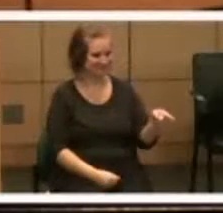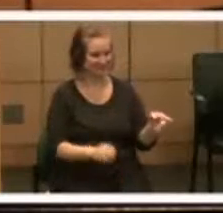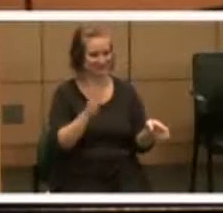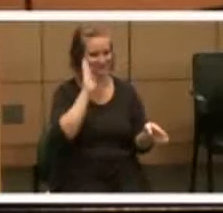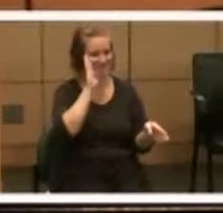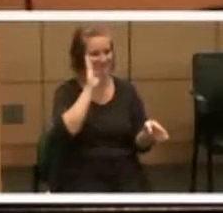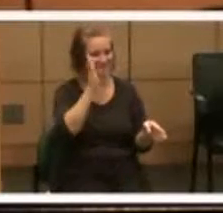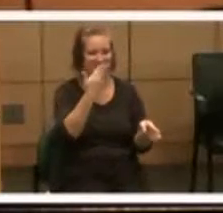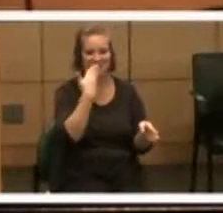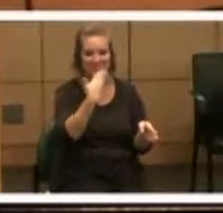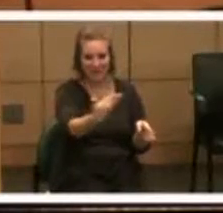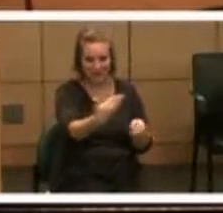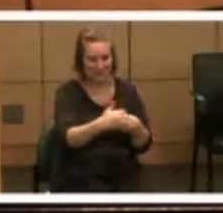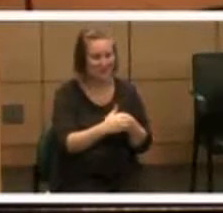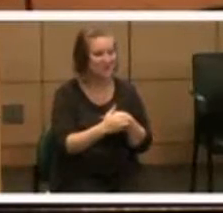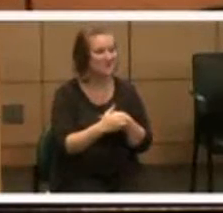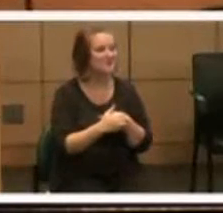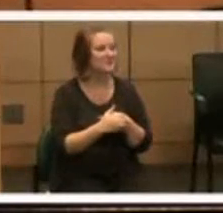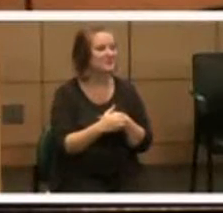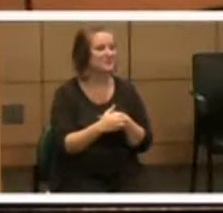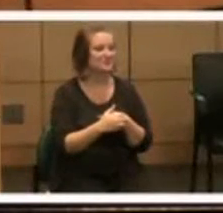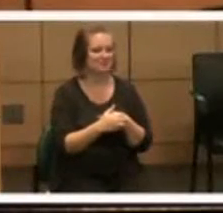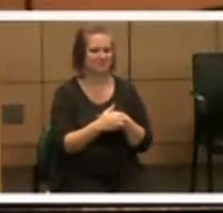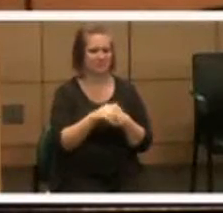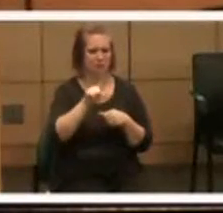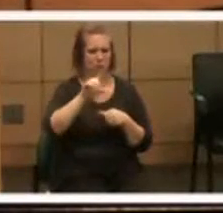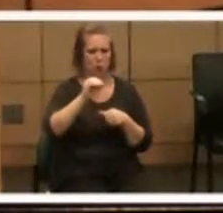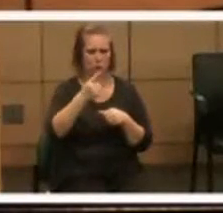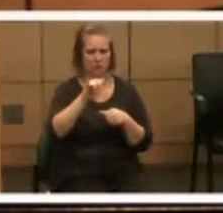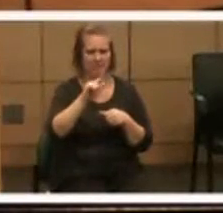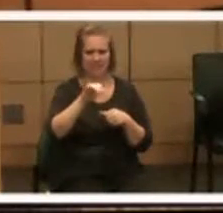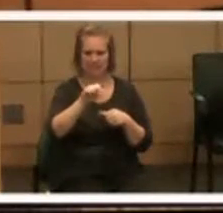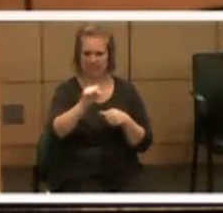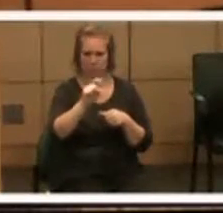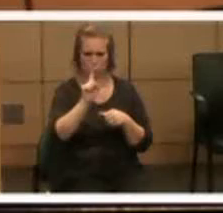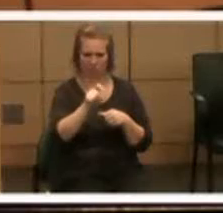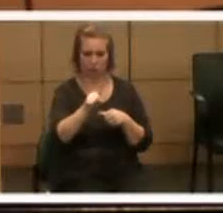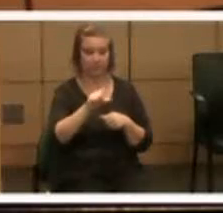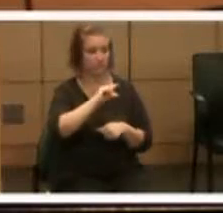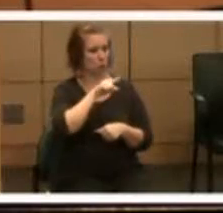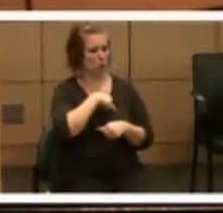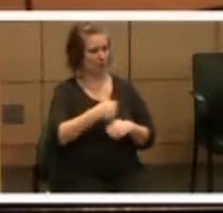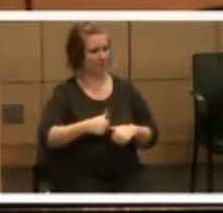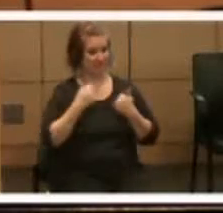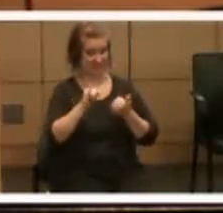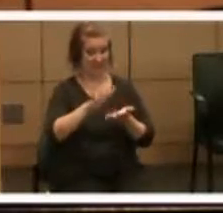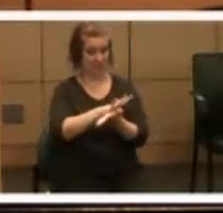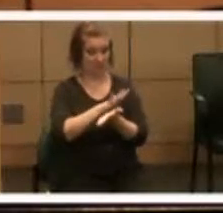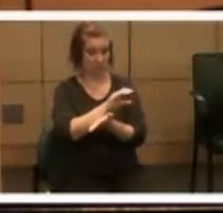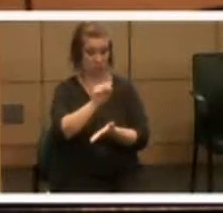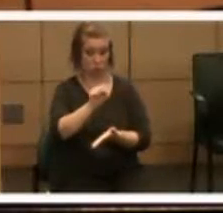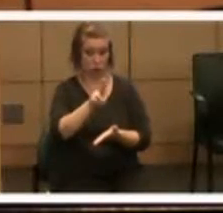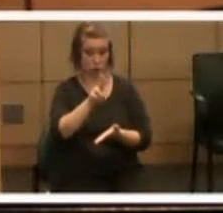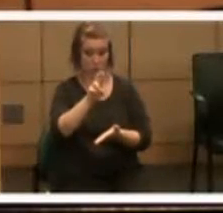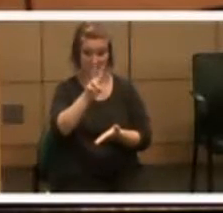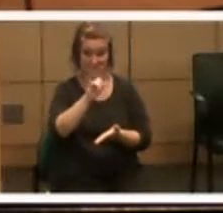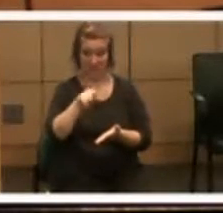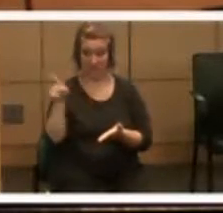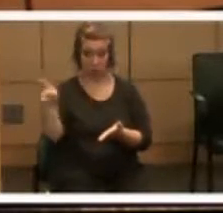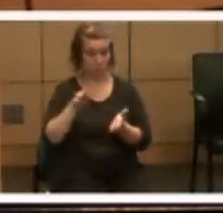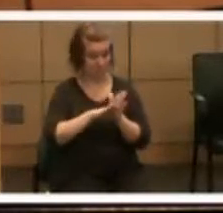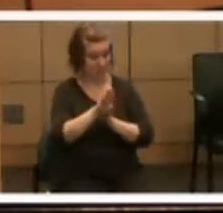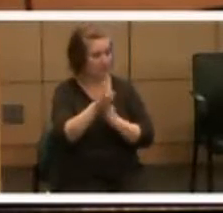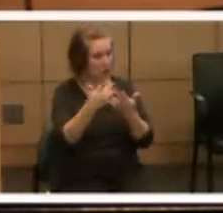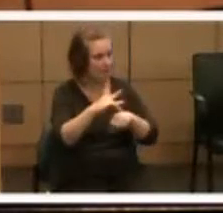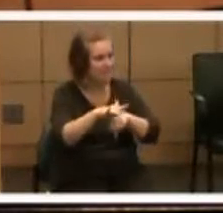Thank you for this. Just a logistical question. Your quality of life survey that you've developed, is it available? Yes,